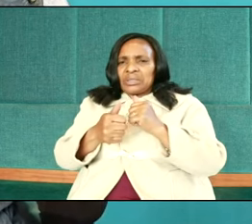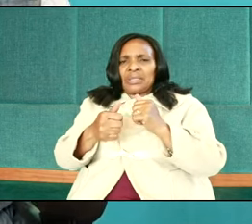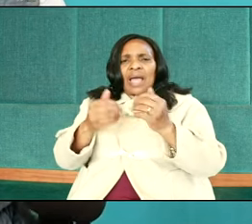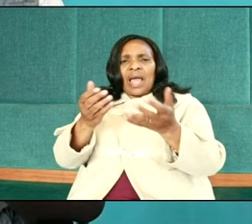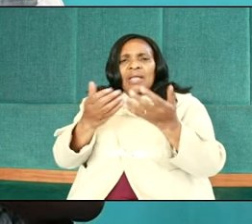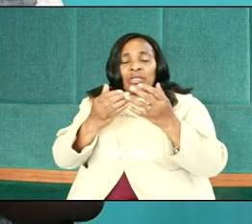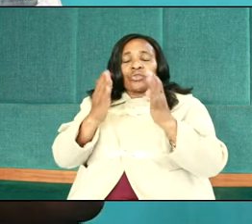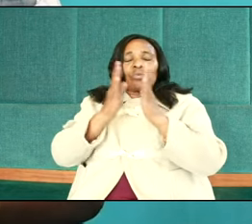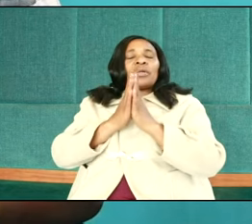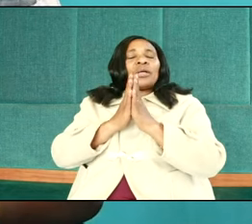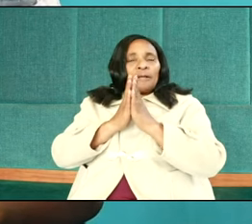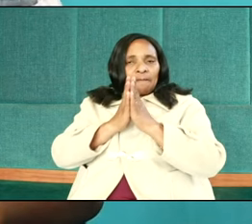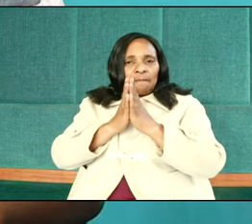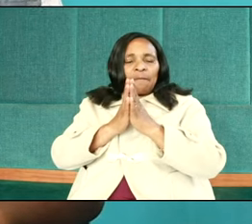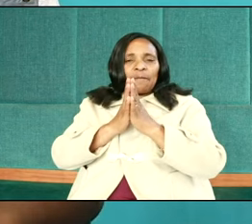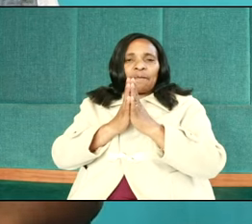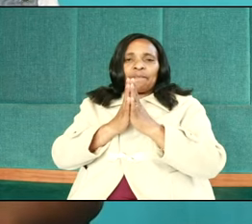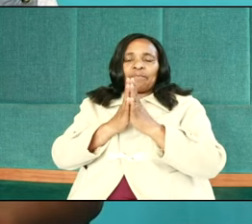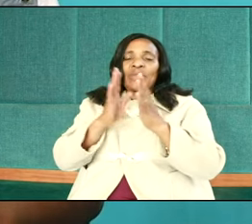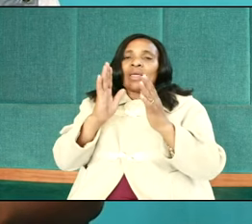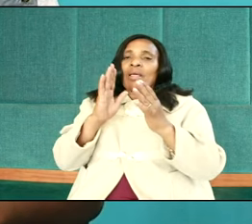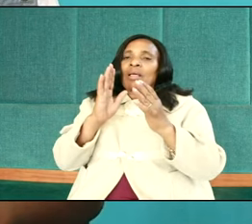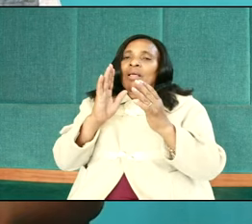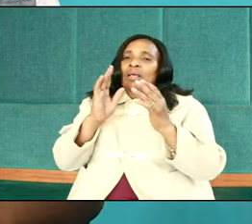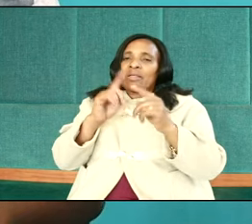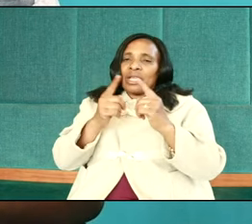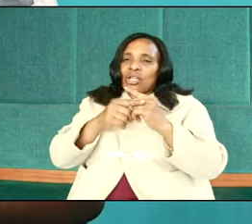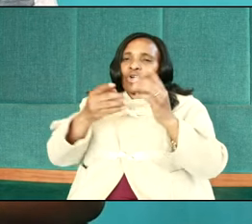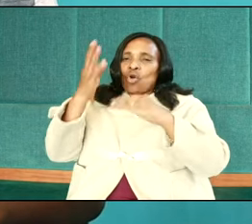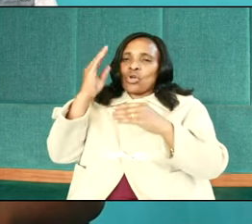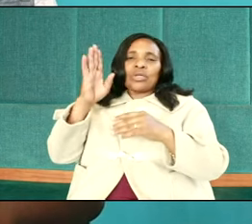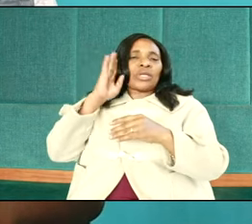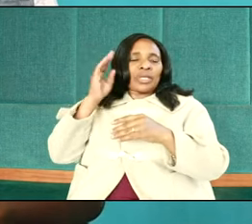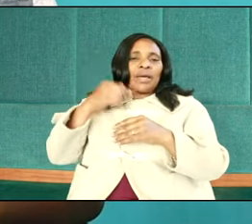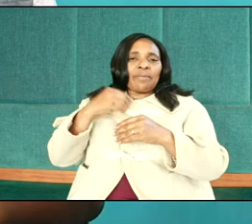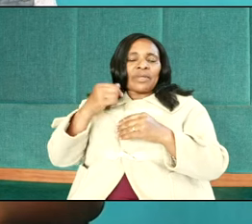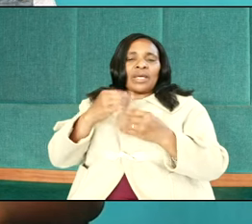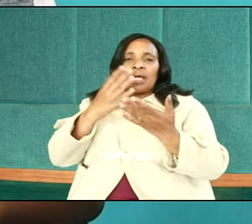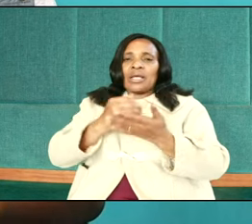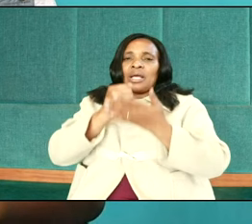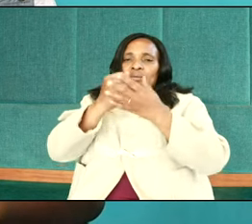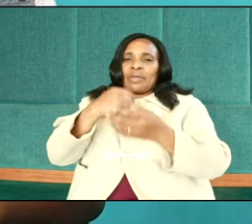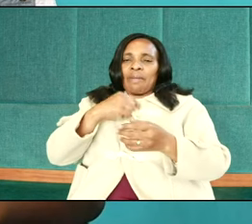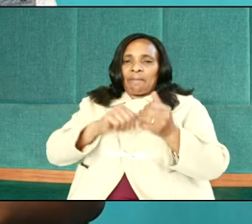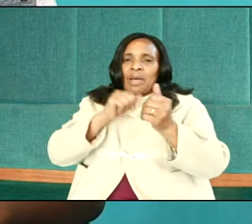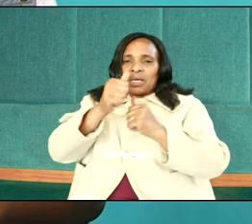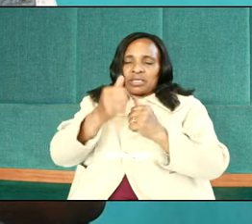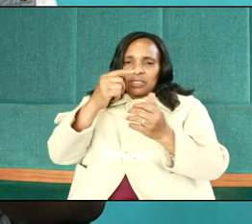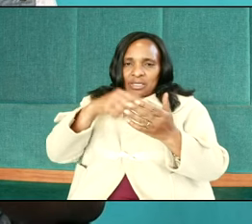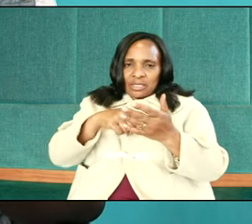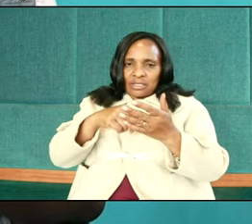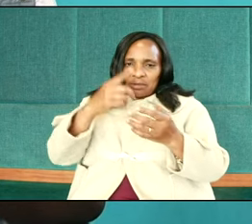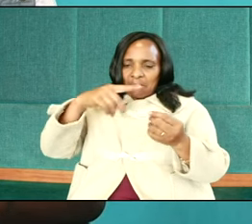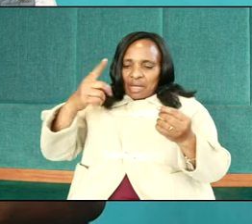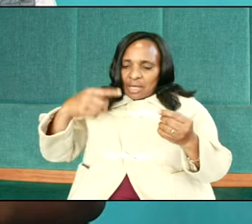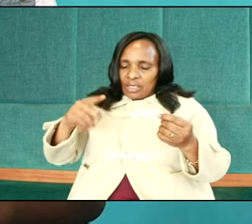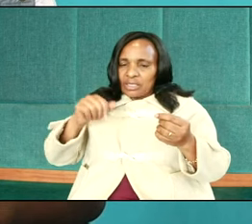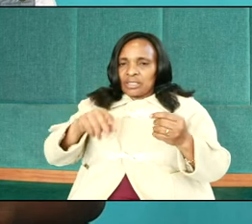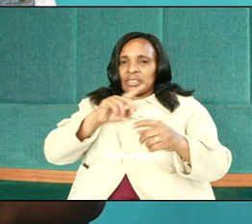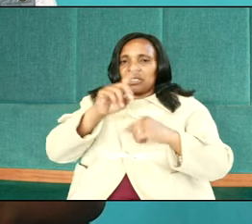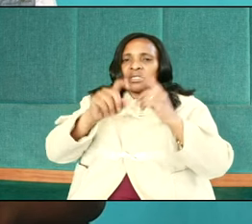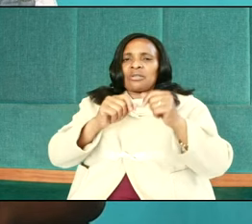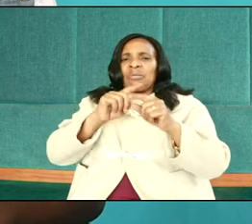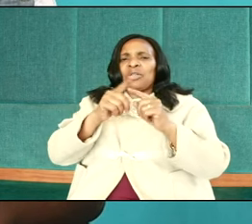need to pray, and God will hear me and help me pass this exam. You obviously know you didn't